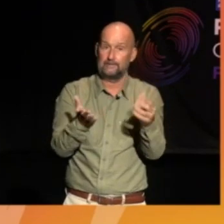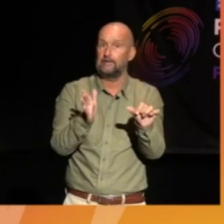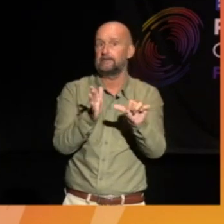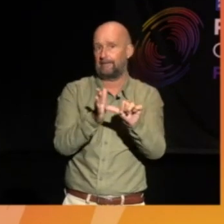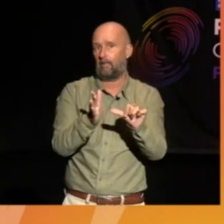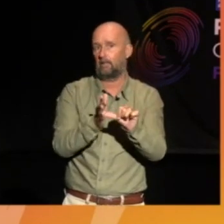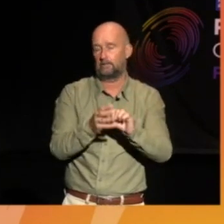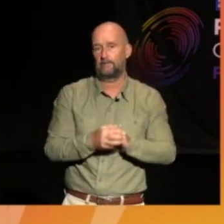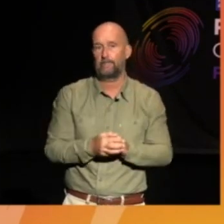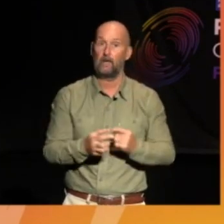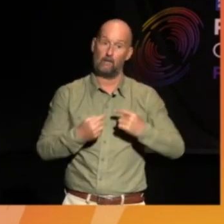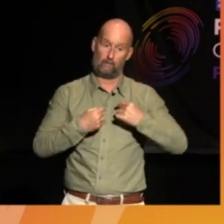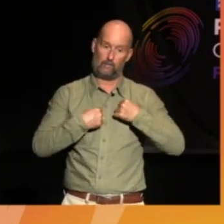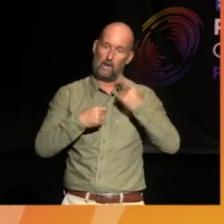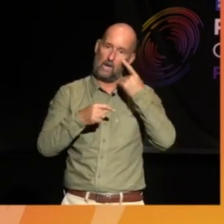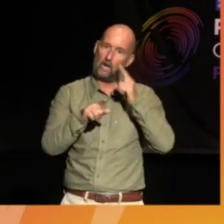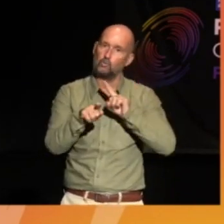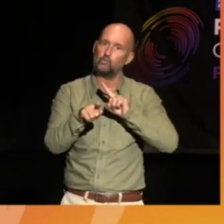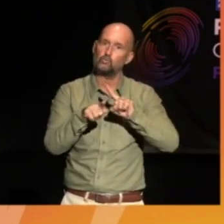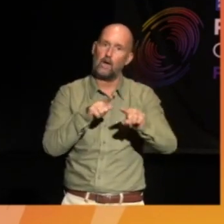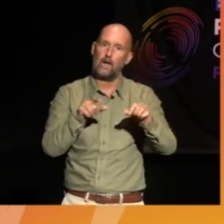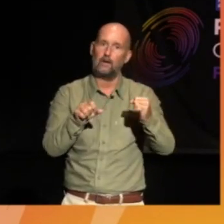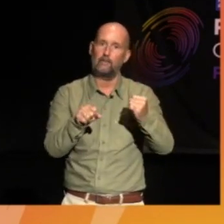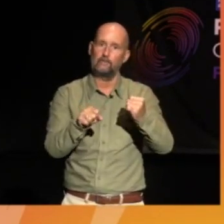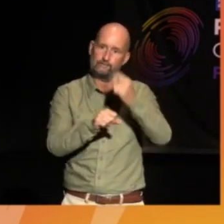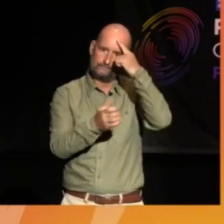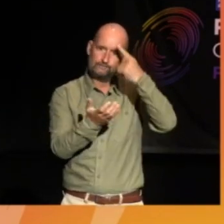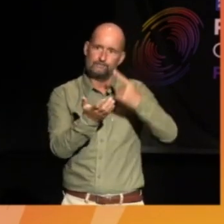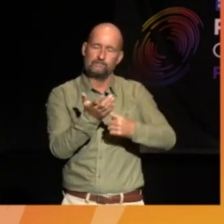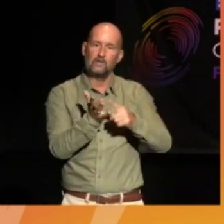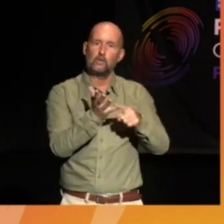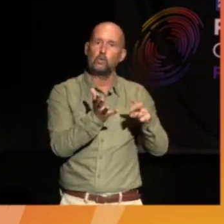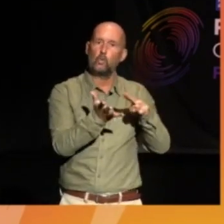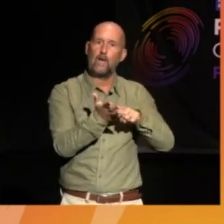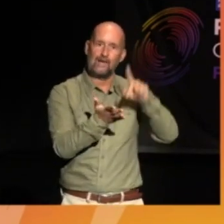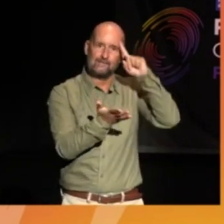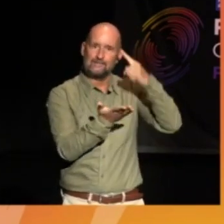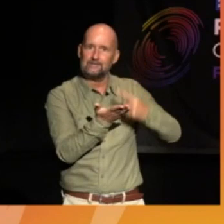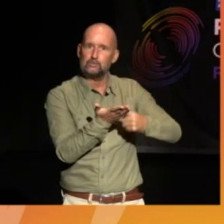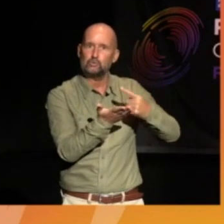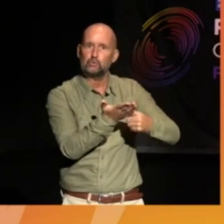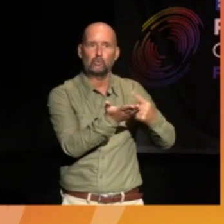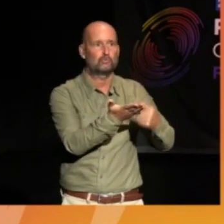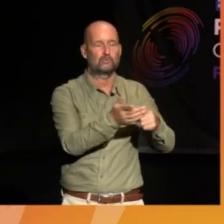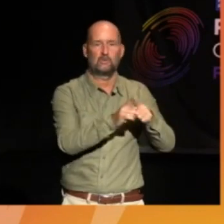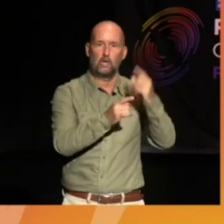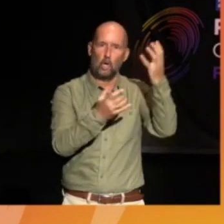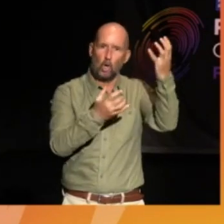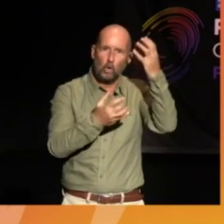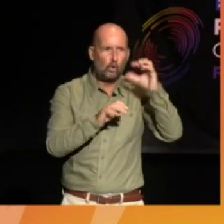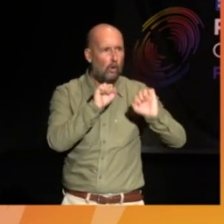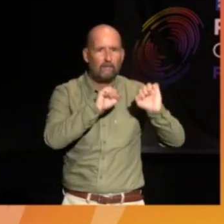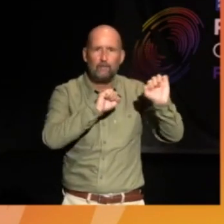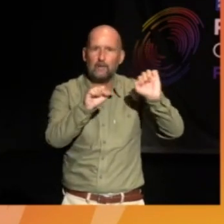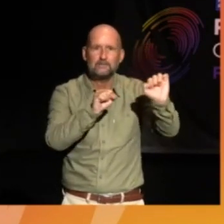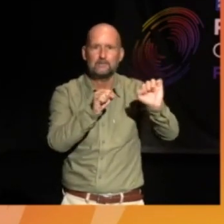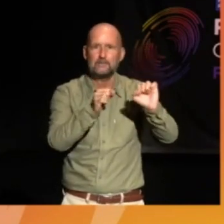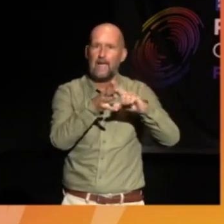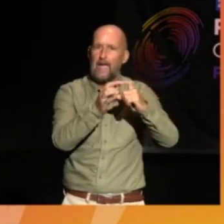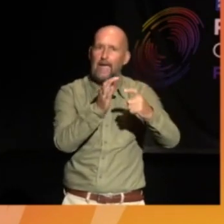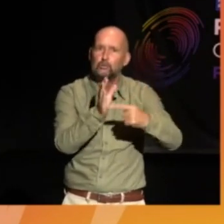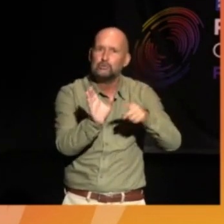I would try my best to push this agenda in the United Nations as well as with the governments and intergovernmental agencies and so